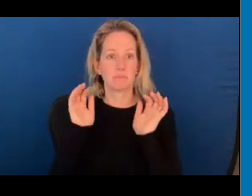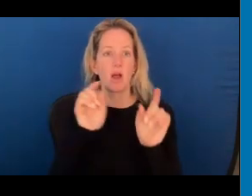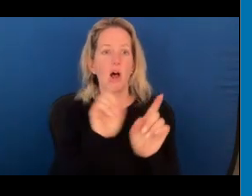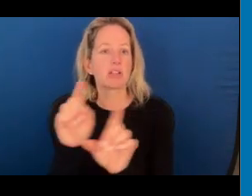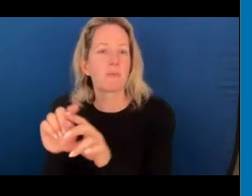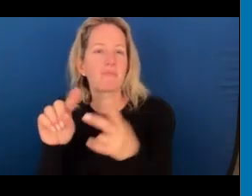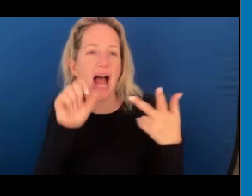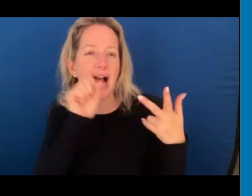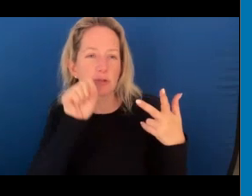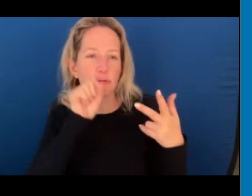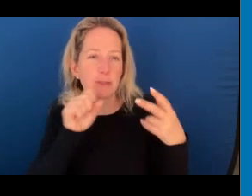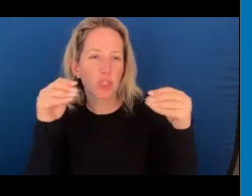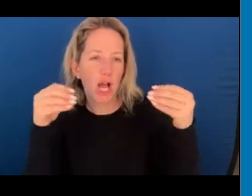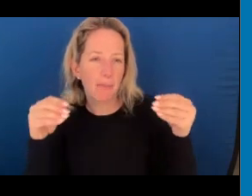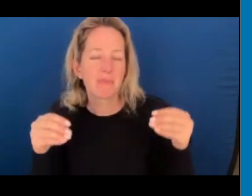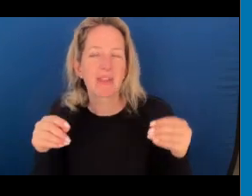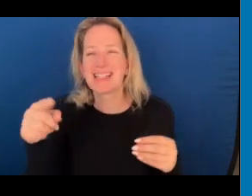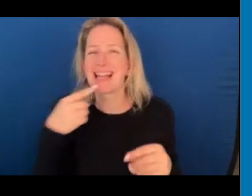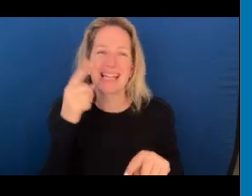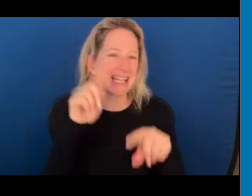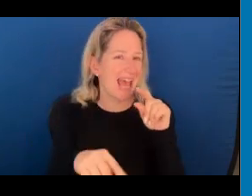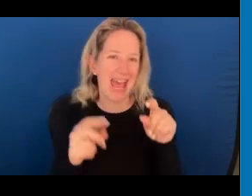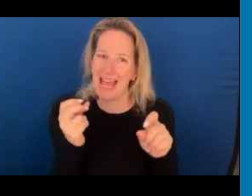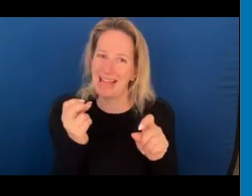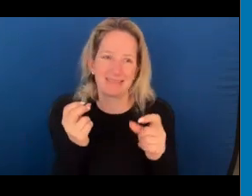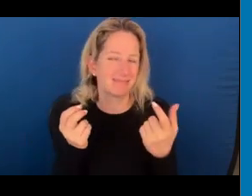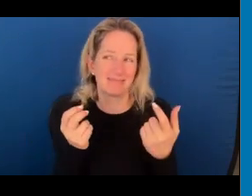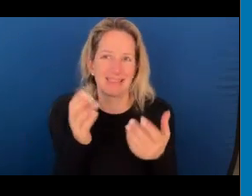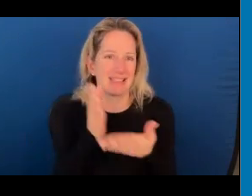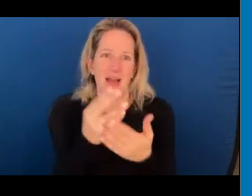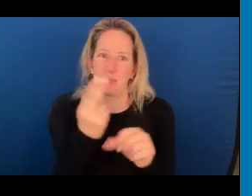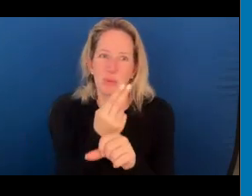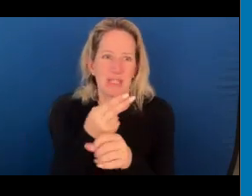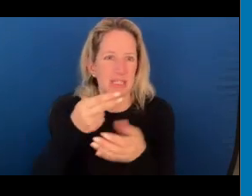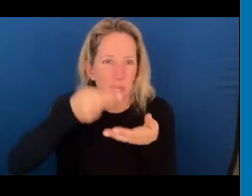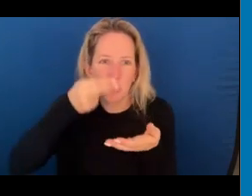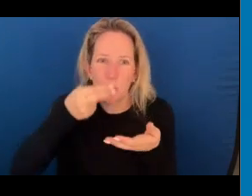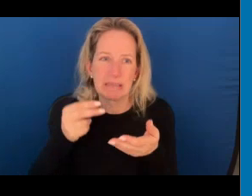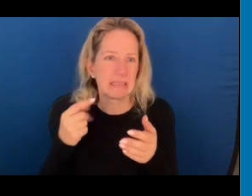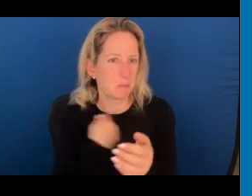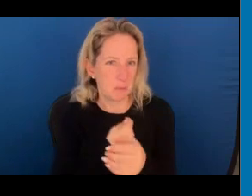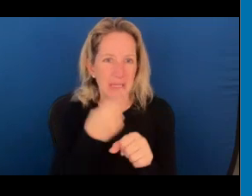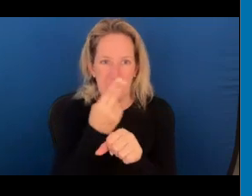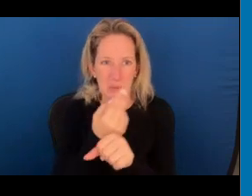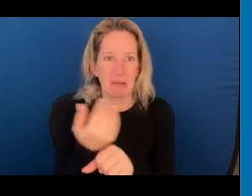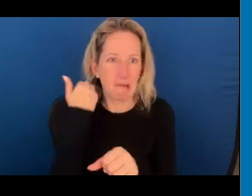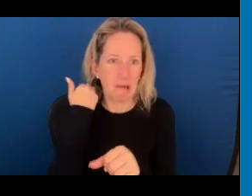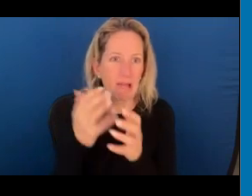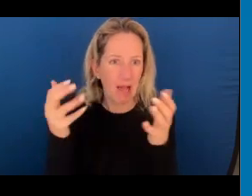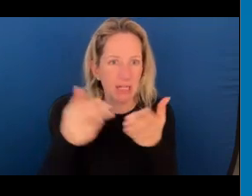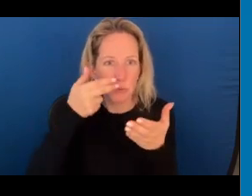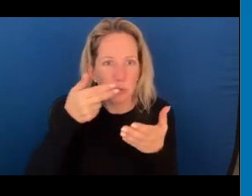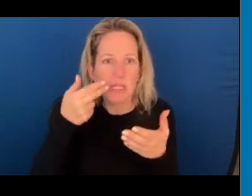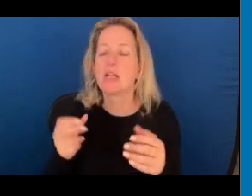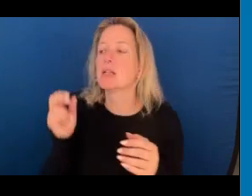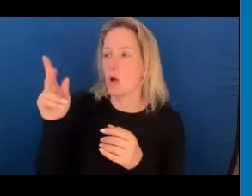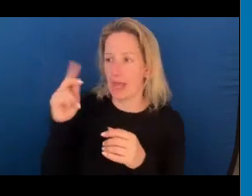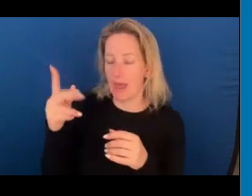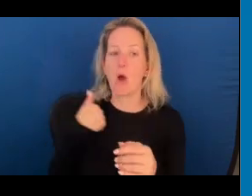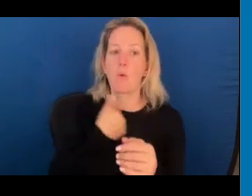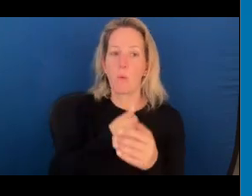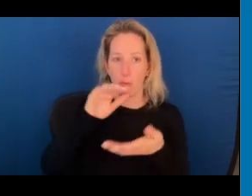be able to say, like, oh, we can't get rid of our spoons. We use so many spoons. All right, let's start a pilot program with one store to say, all right, we will provide you your